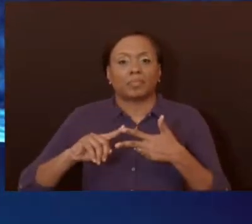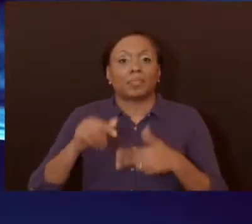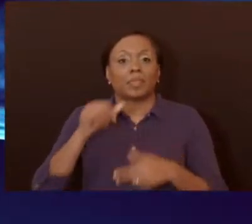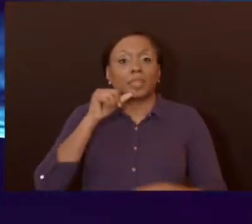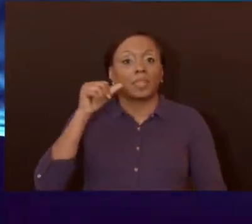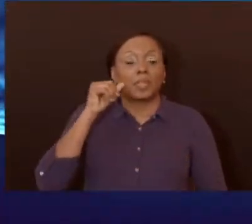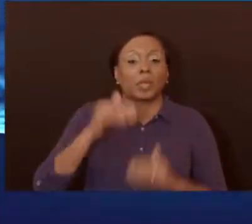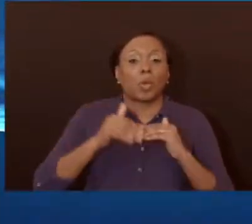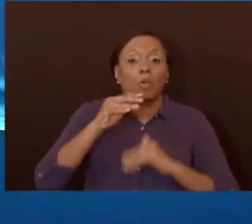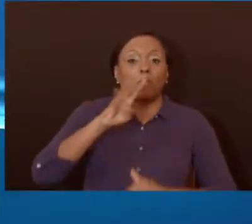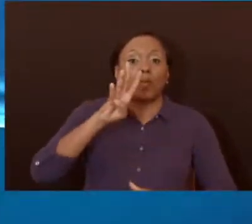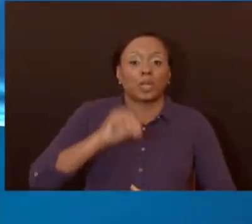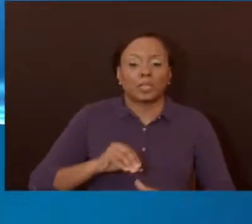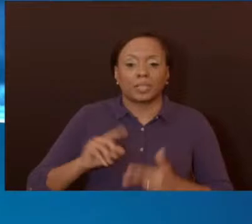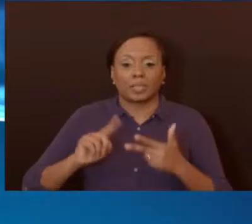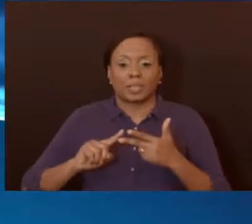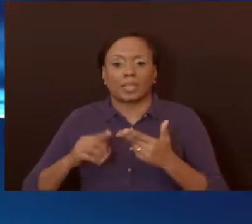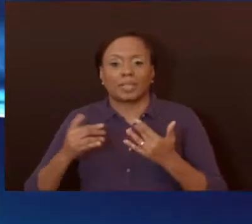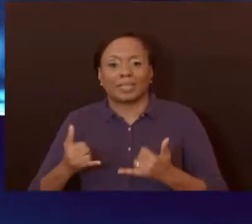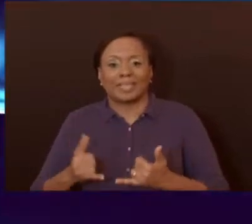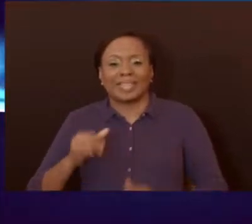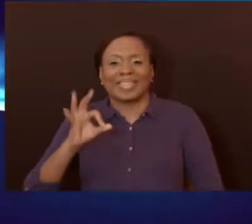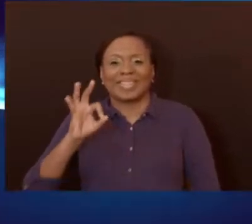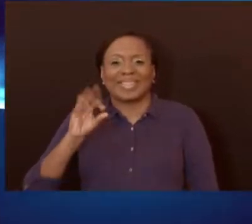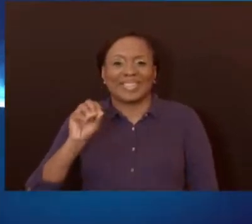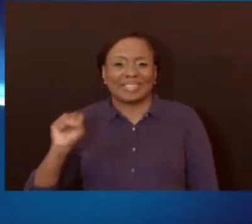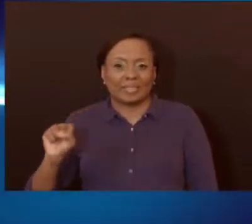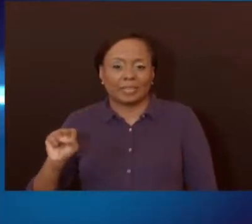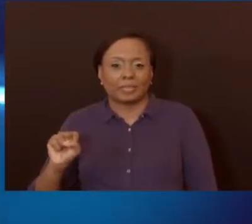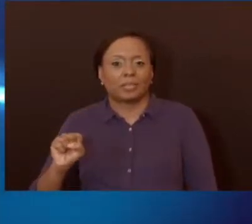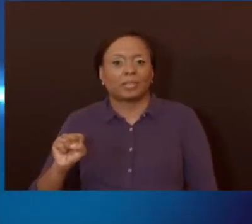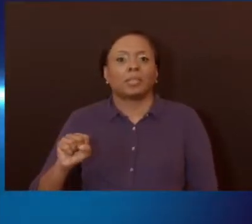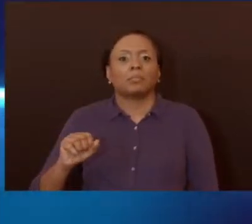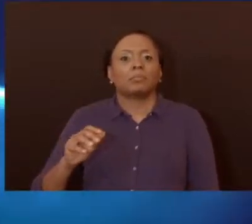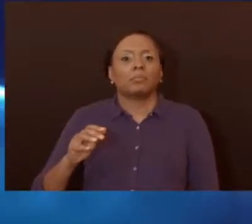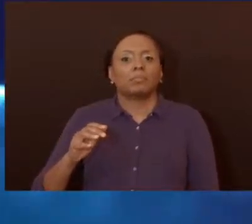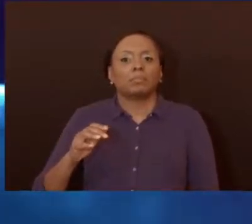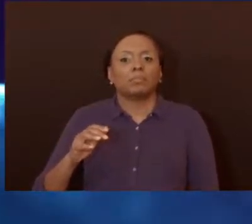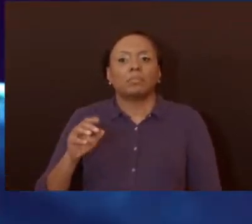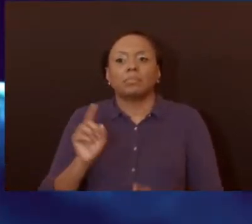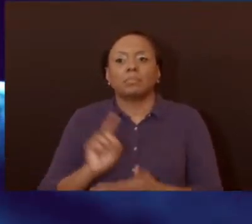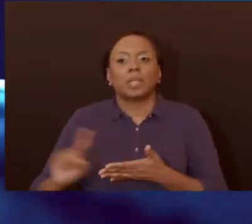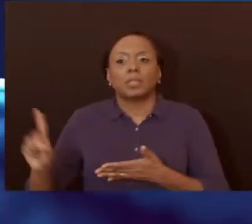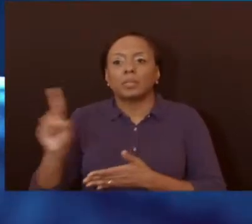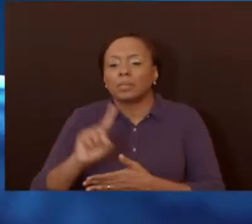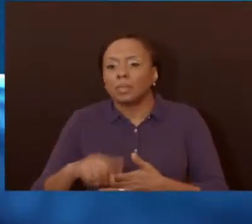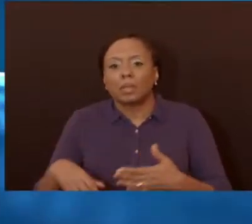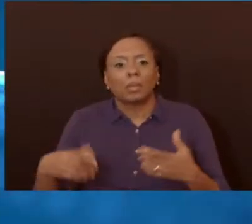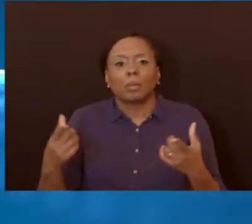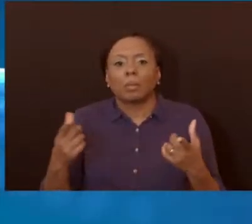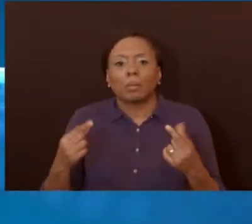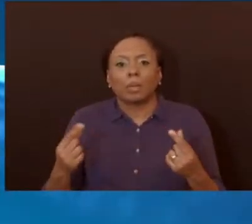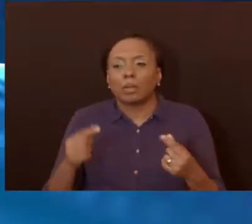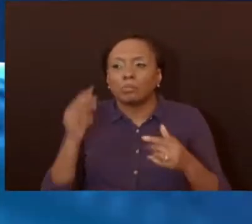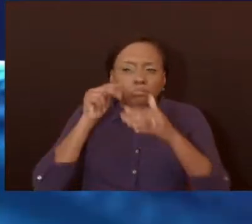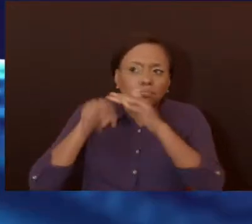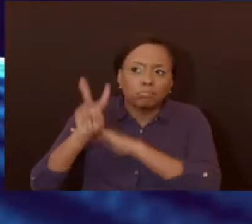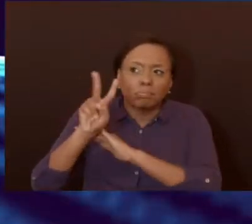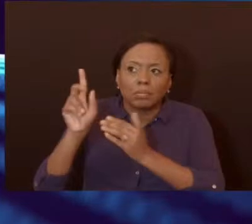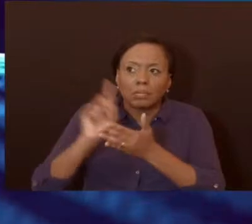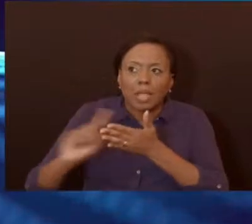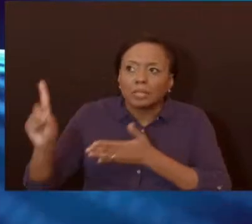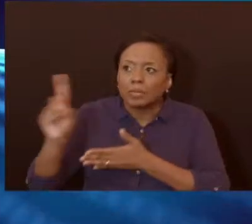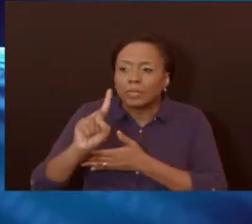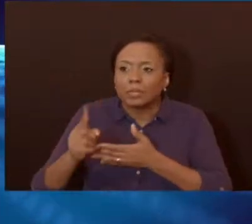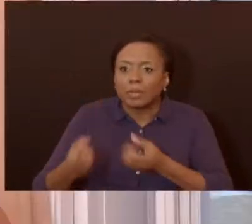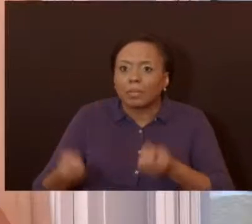90s today. If we continue on this trajectory, what are we looking at next week? Can you paint a picture for Barbadians, please?